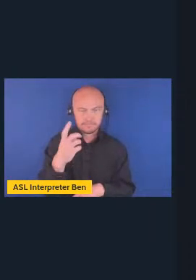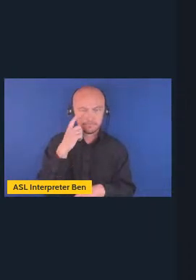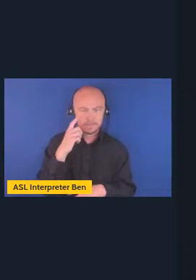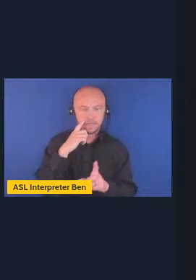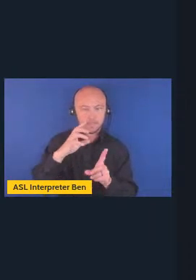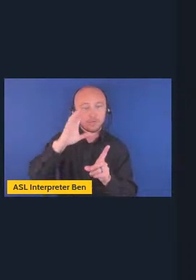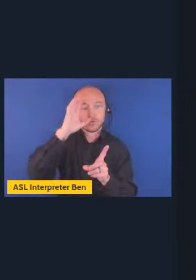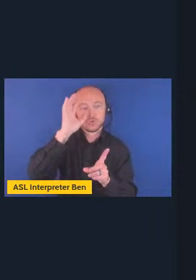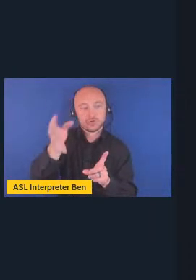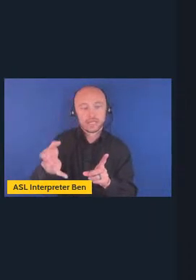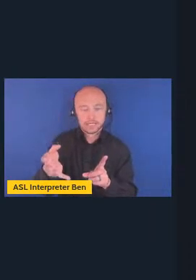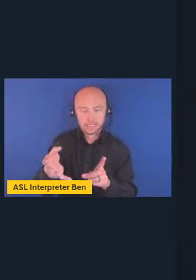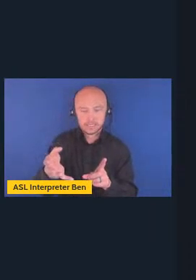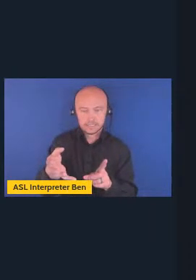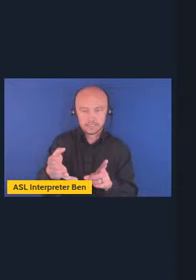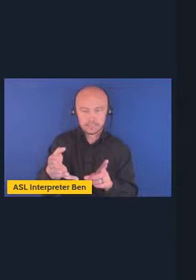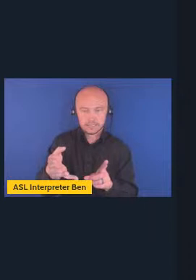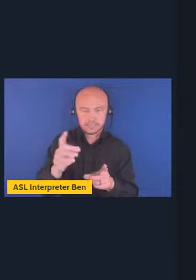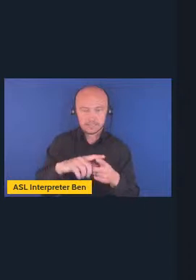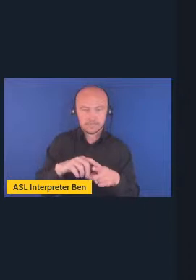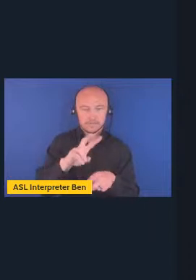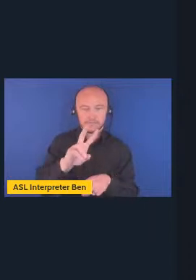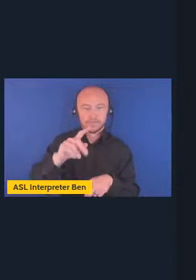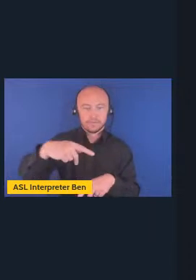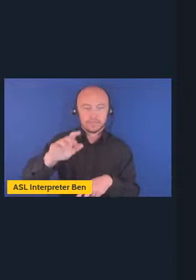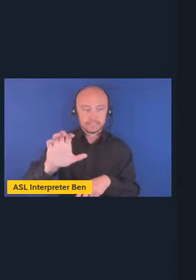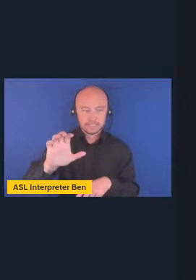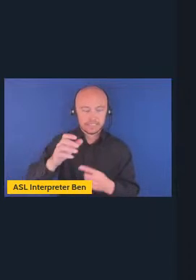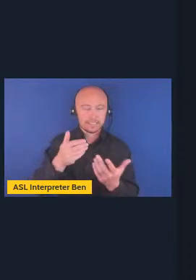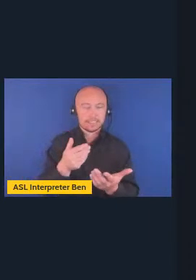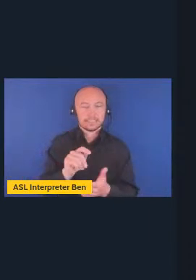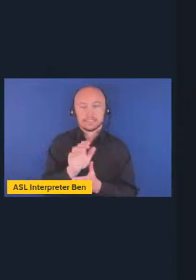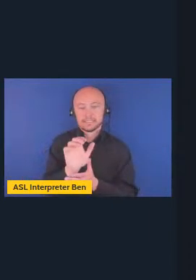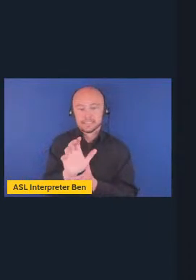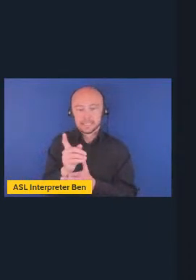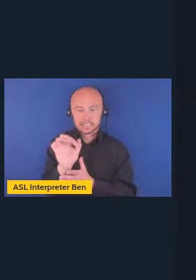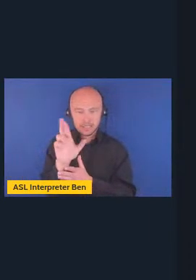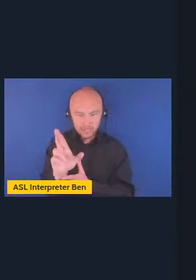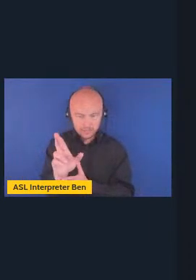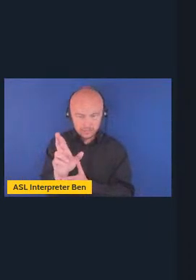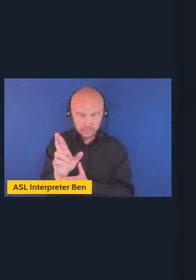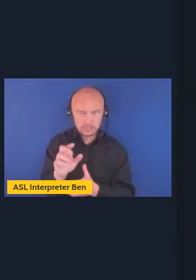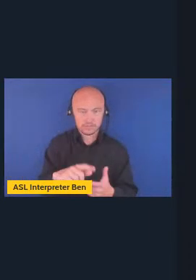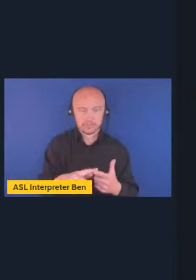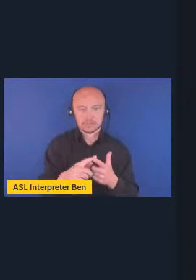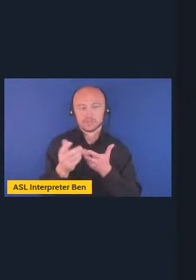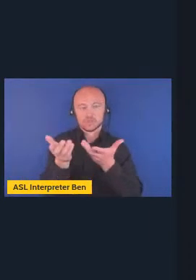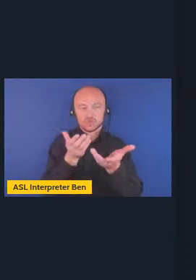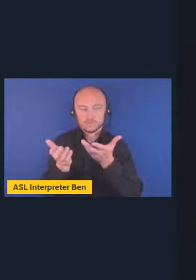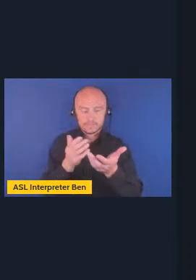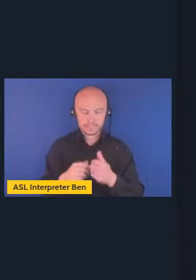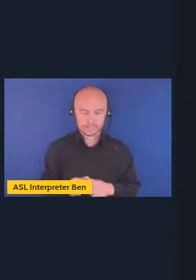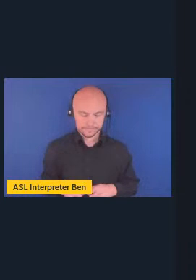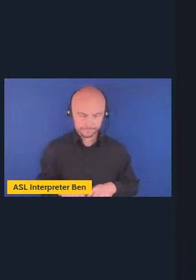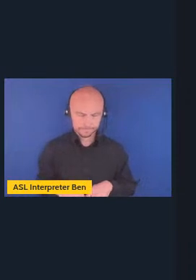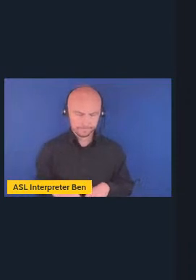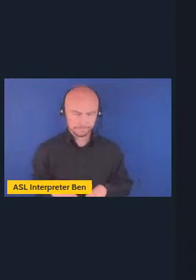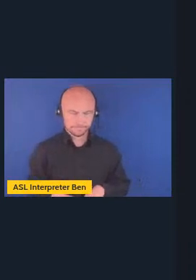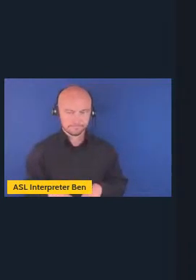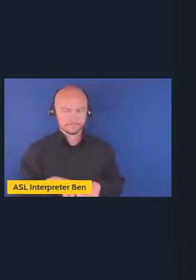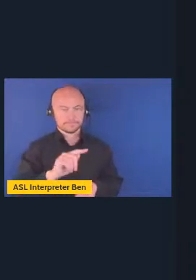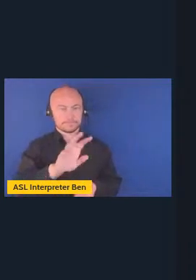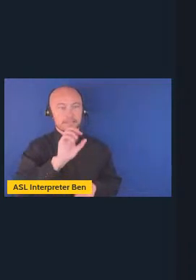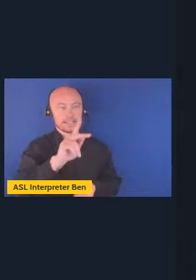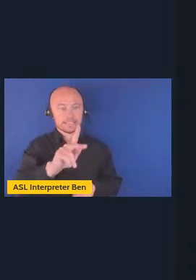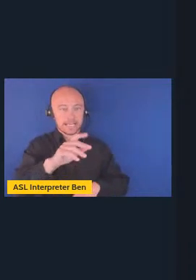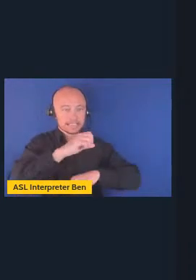create VPC, ECS cluster, ECS service, ECS task